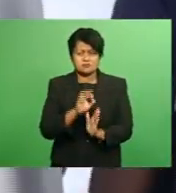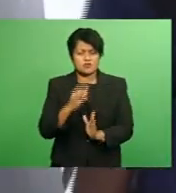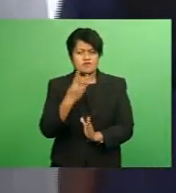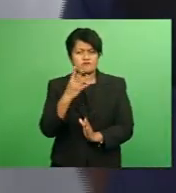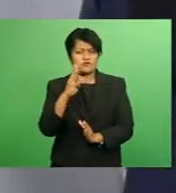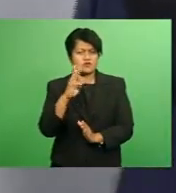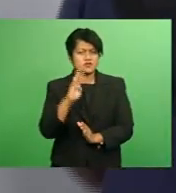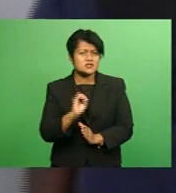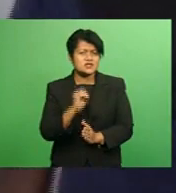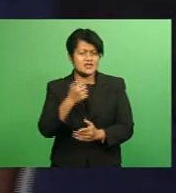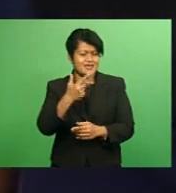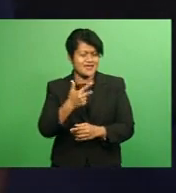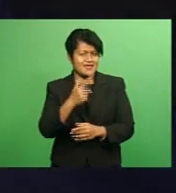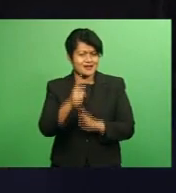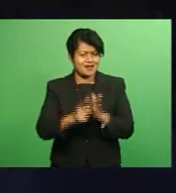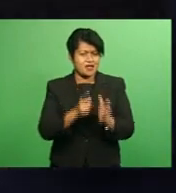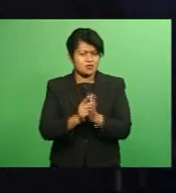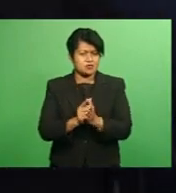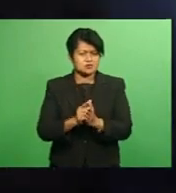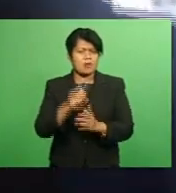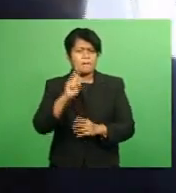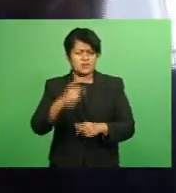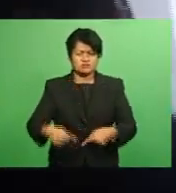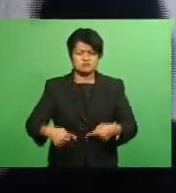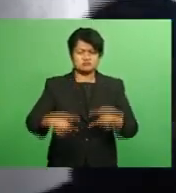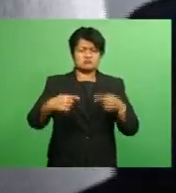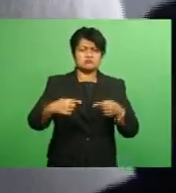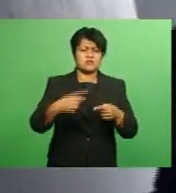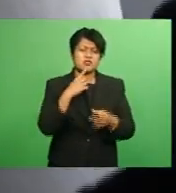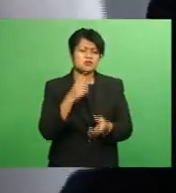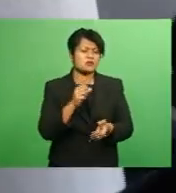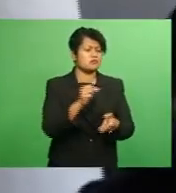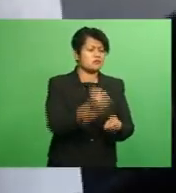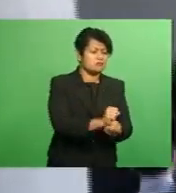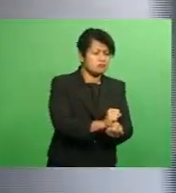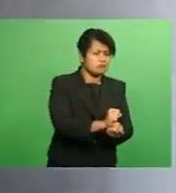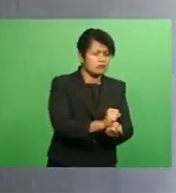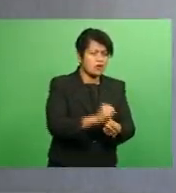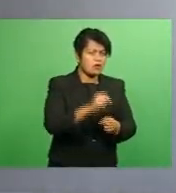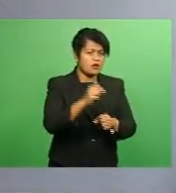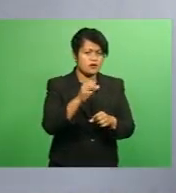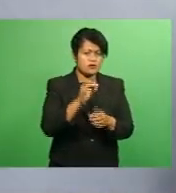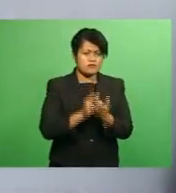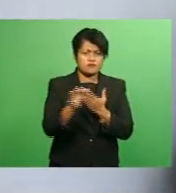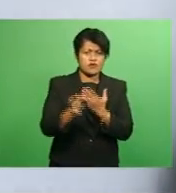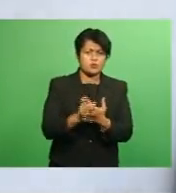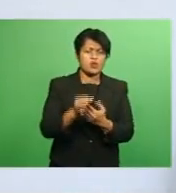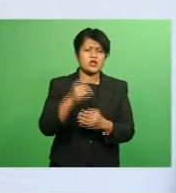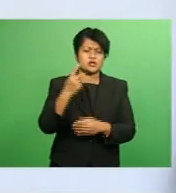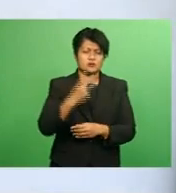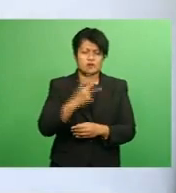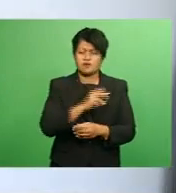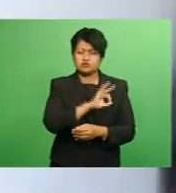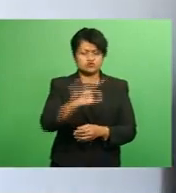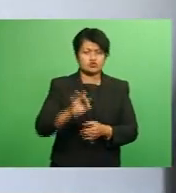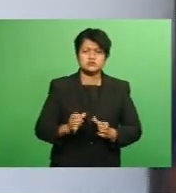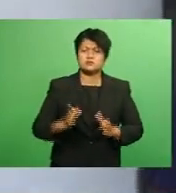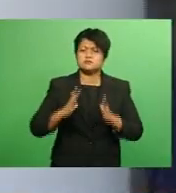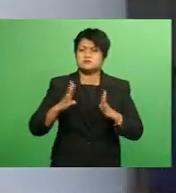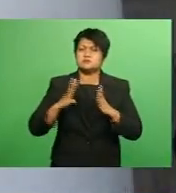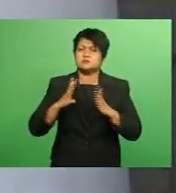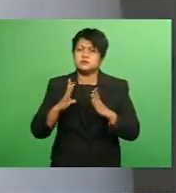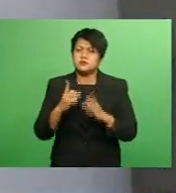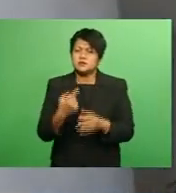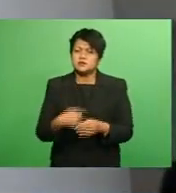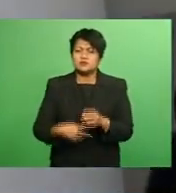the defense argued that Rahman was arrested on the night of February 12, 2019 and was not released within the 48-hour period. They